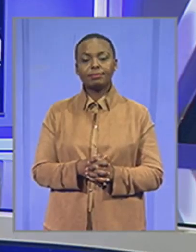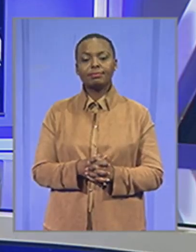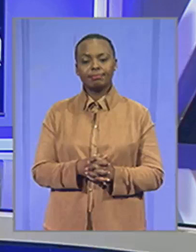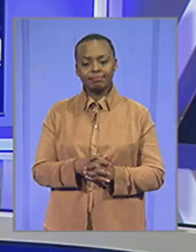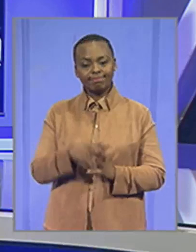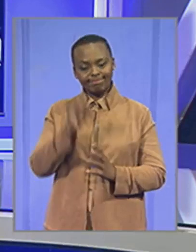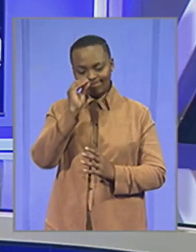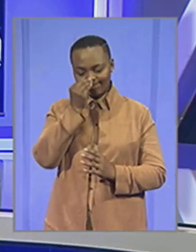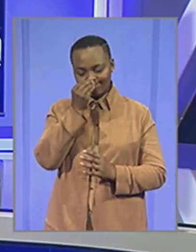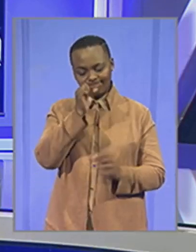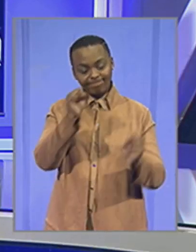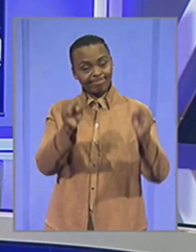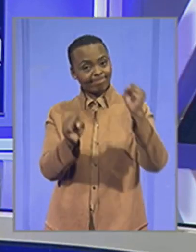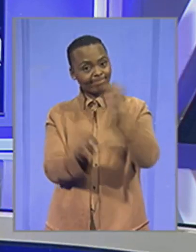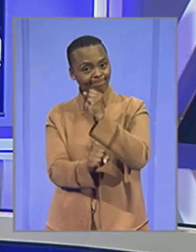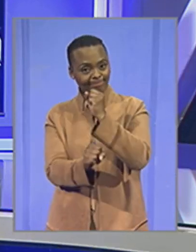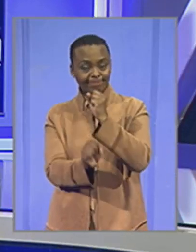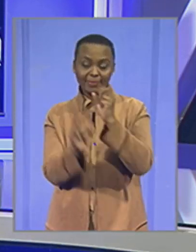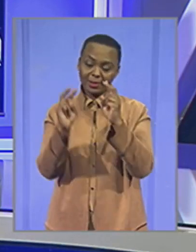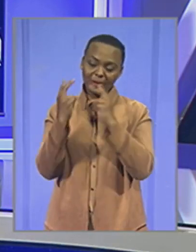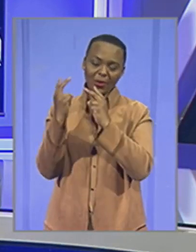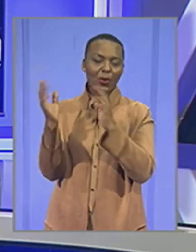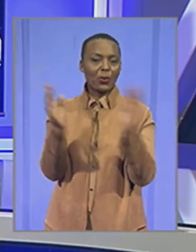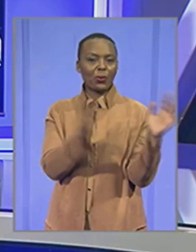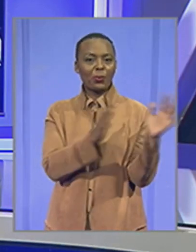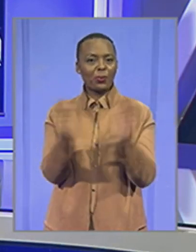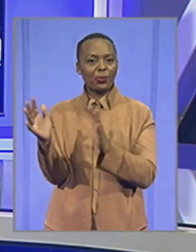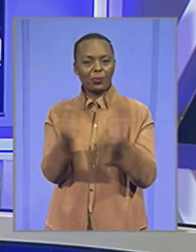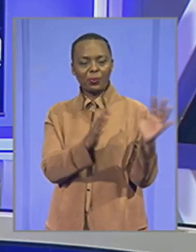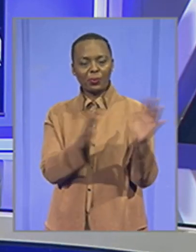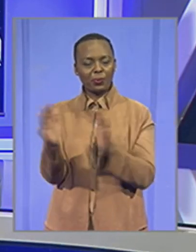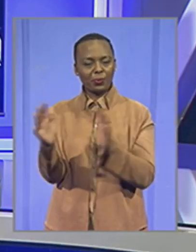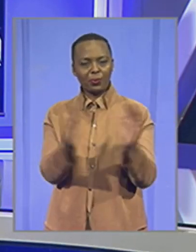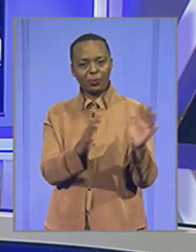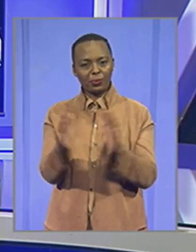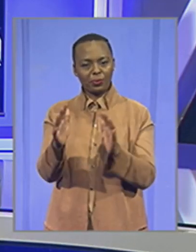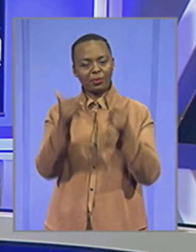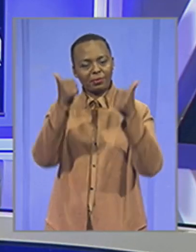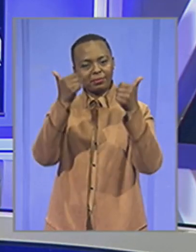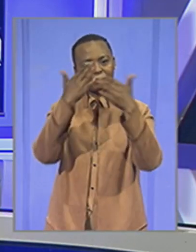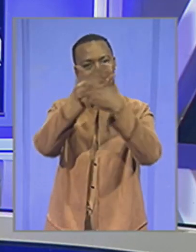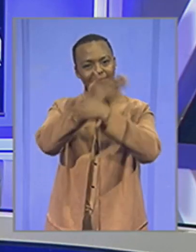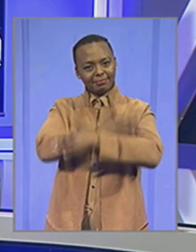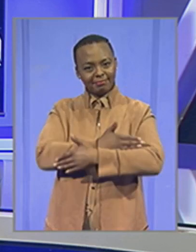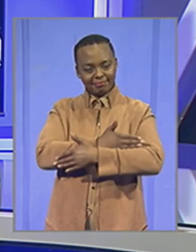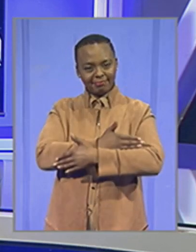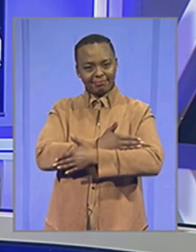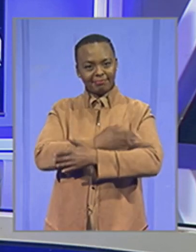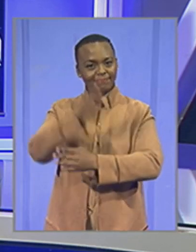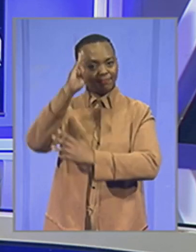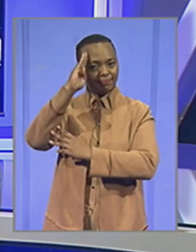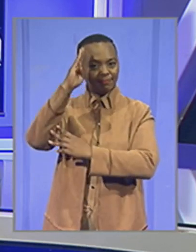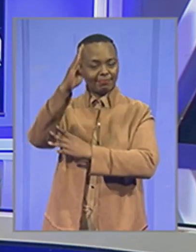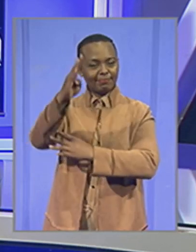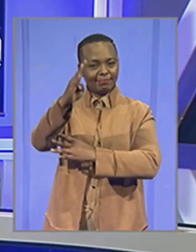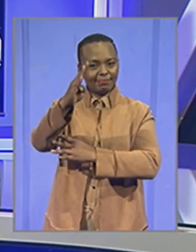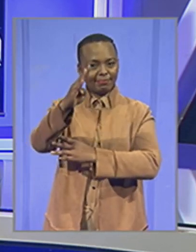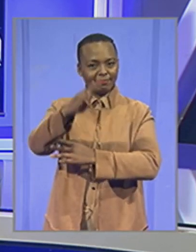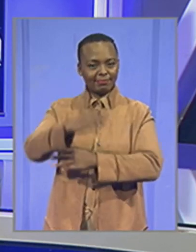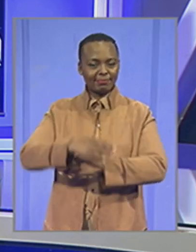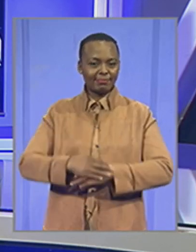Tsamaitsibeng ano di le kalo jaanong re sutela boinelo mo lebimang ka ponele pele mamba bosa go ba re kopana gape mo nakong e tlang